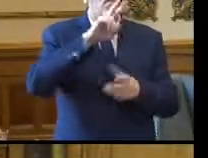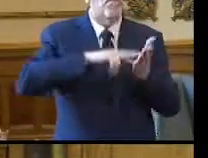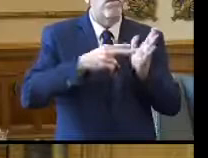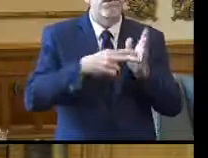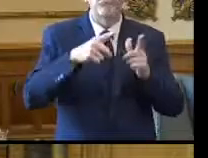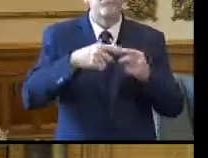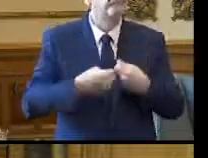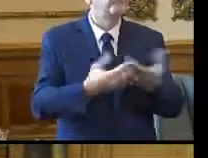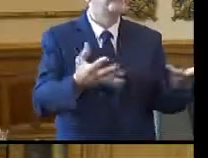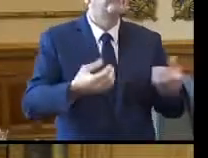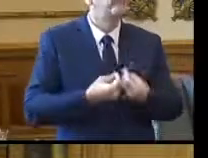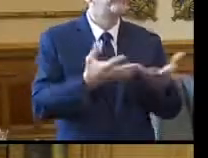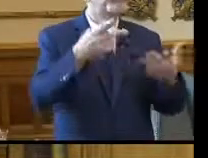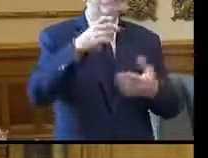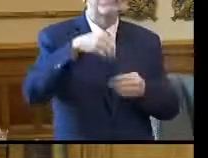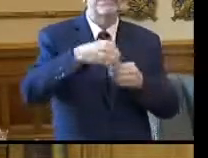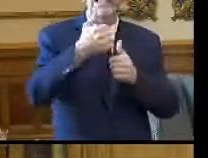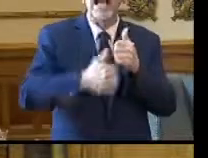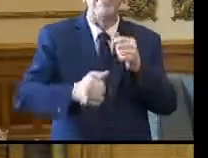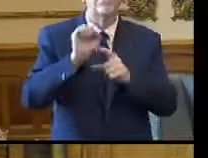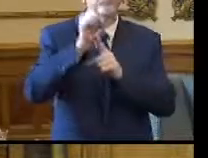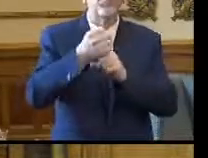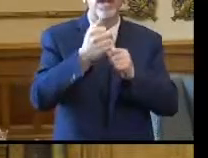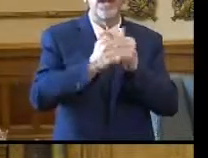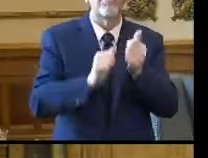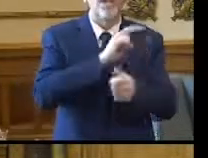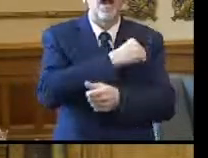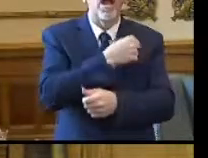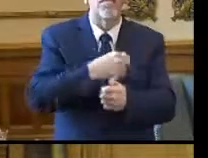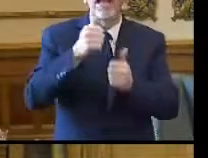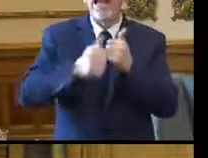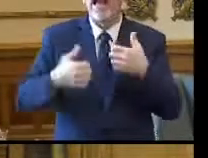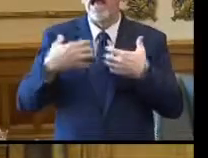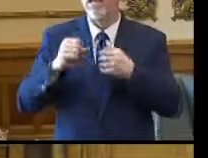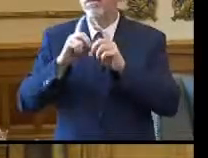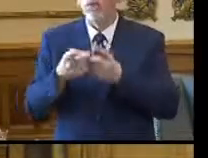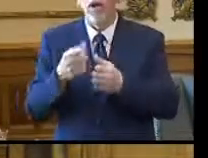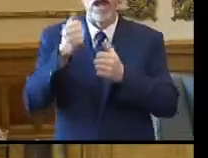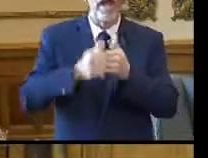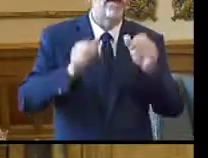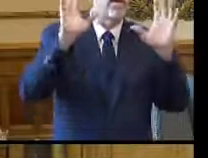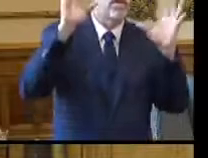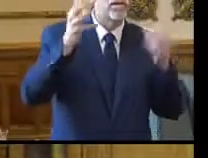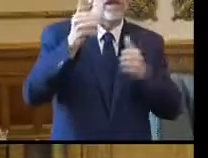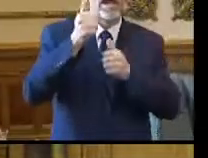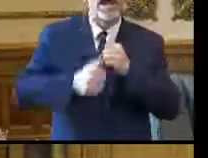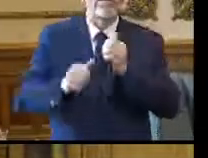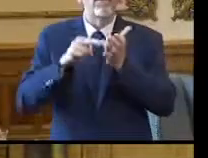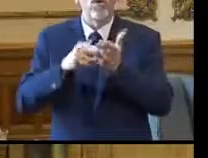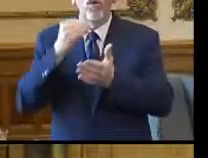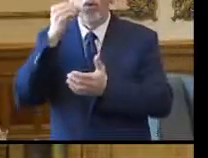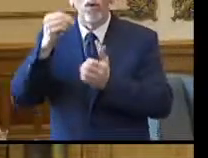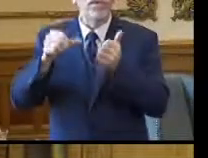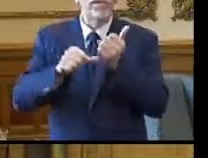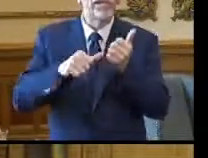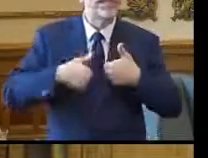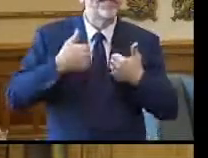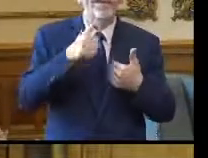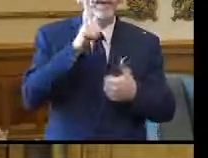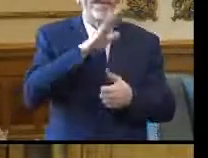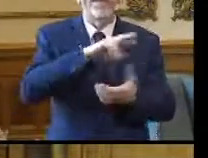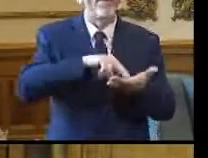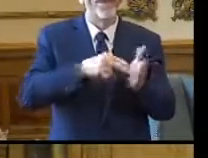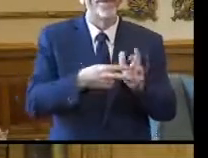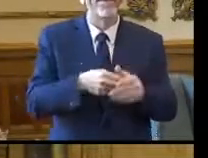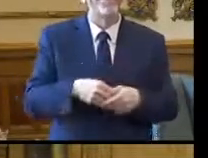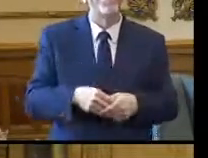the PPE needed in every hospital, every local health department, every EMS, every long-term care facility. We're not